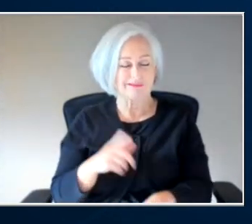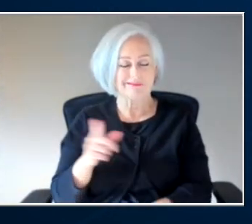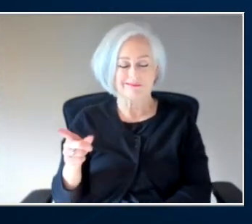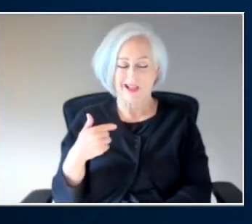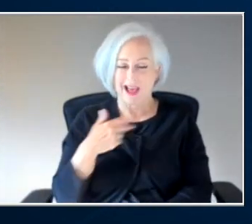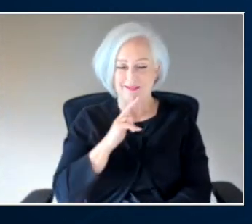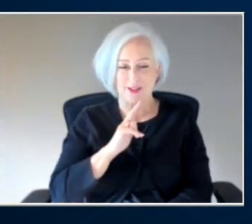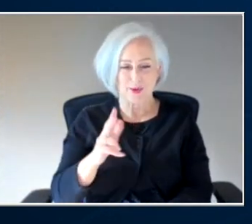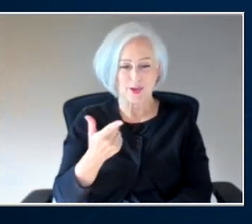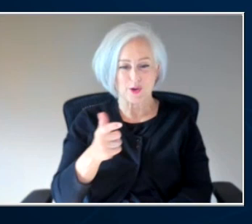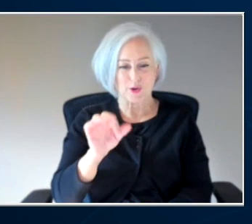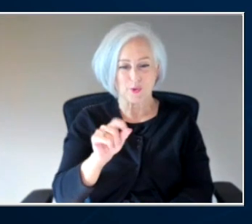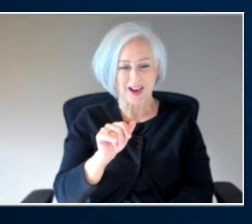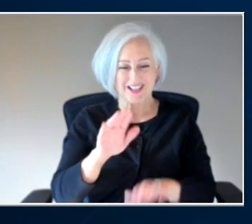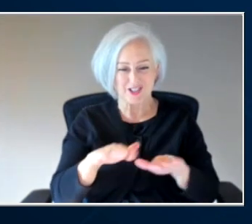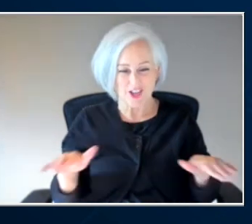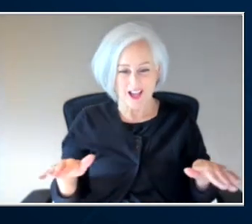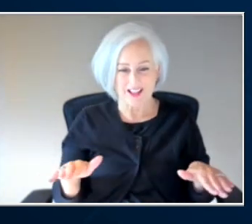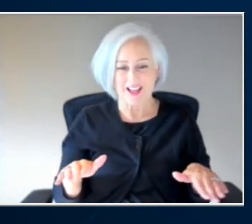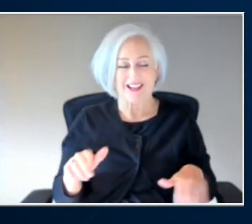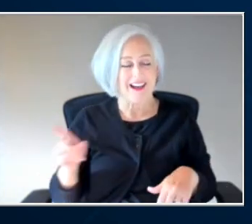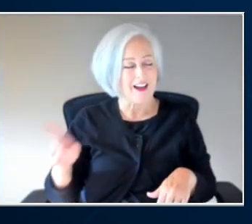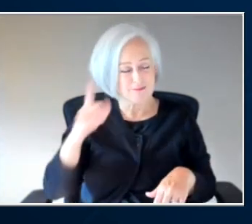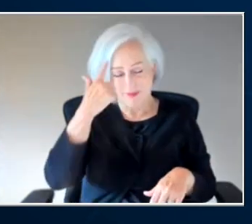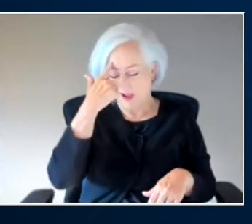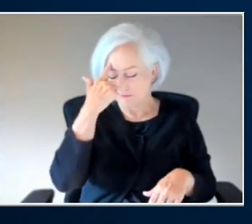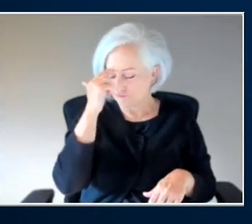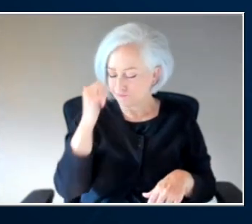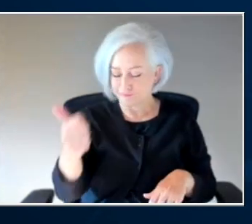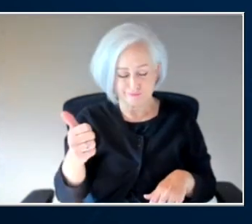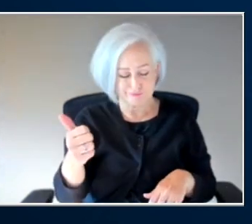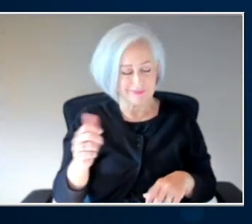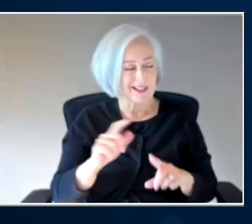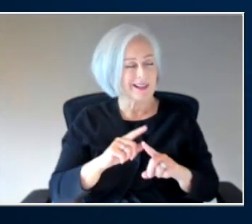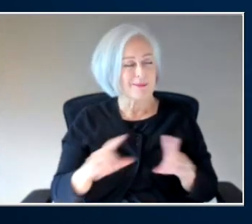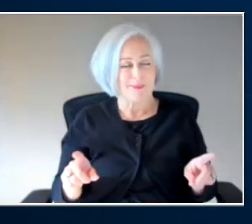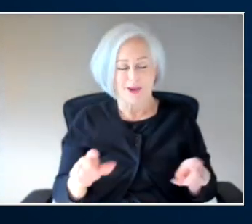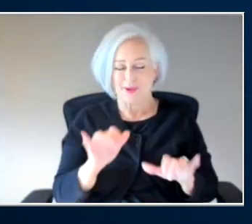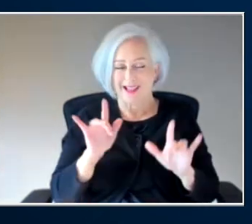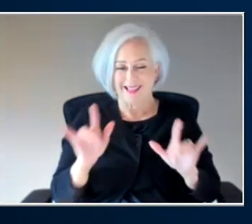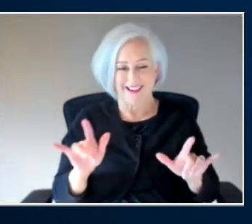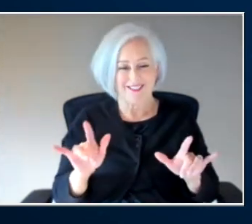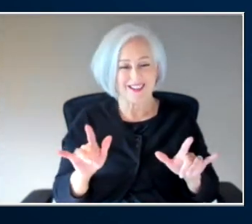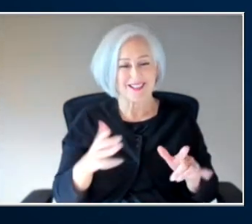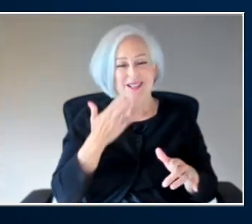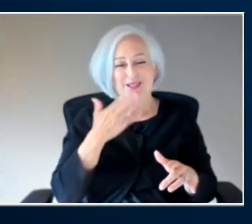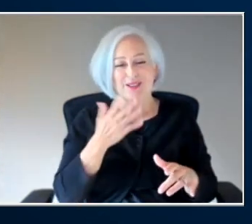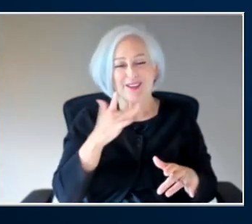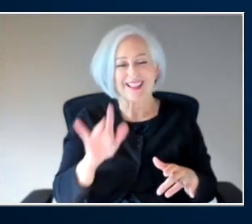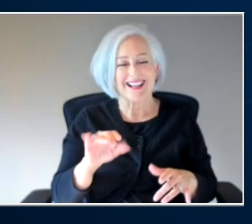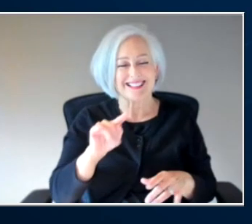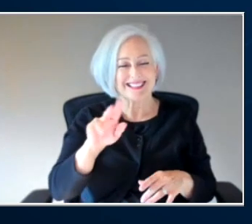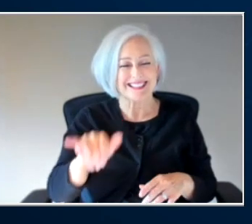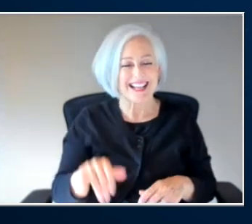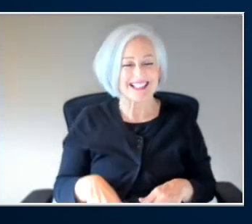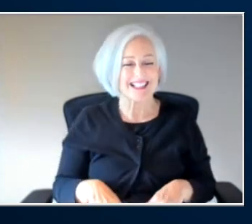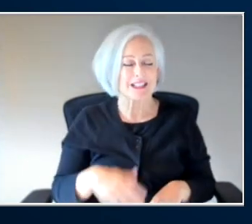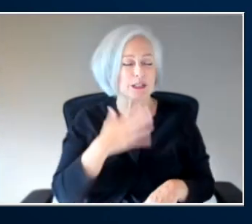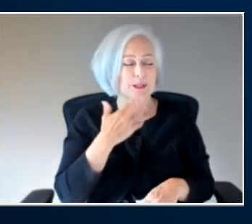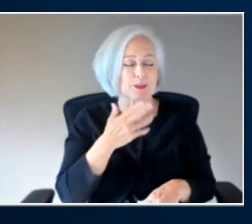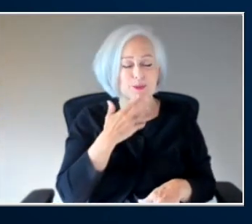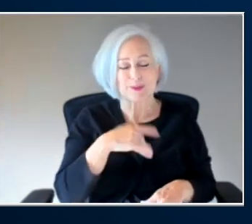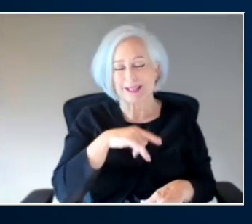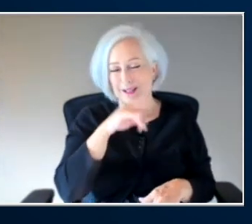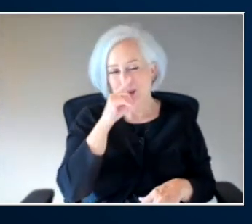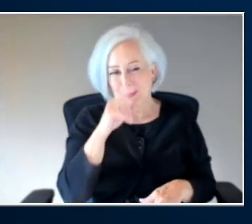own mind, but we love her and just wants to give her best wishes to your family, Stacey. And then Georgie Ann says, what an adorable child. I am